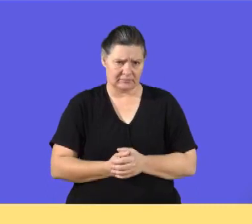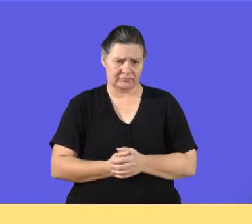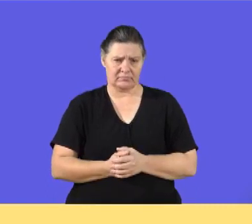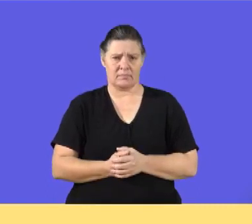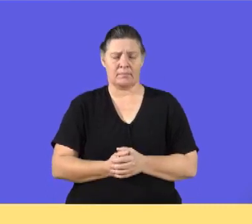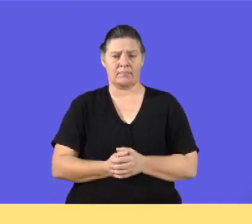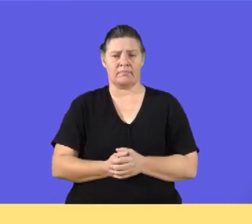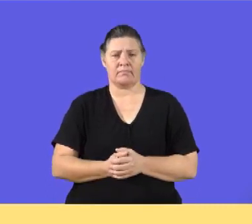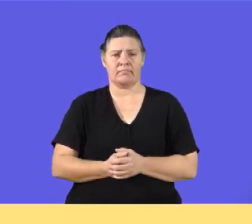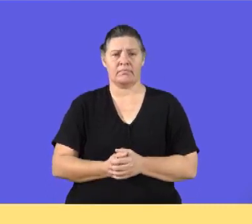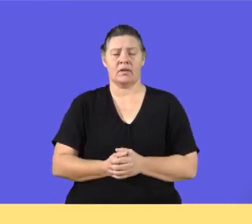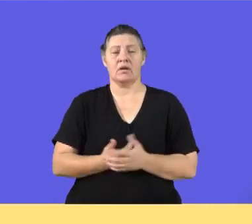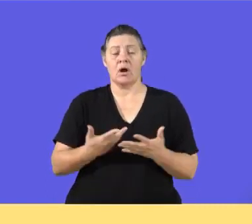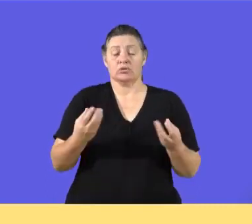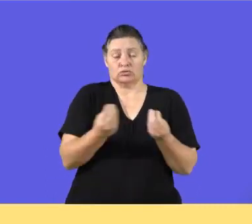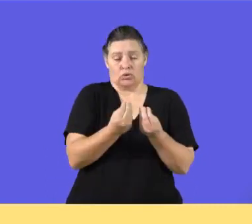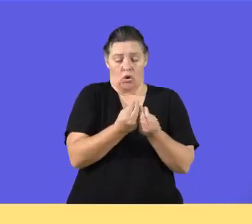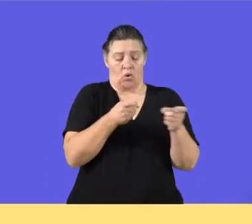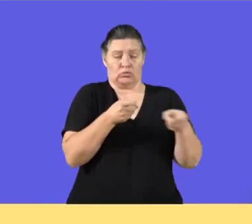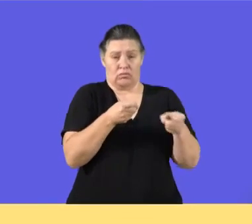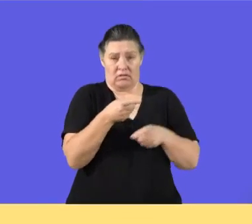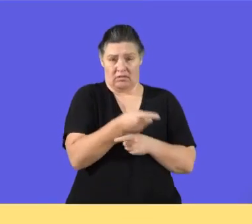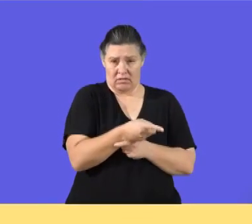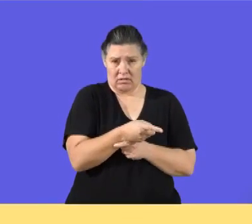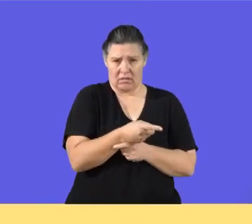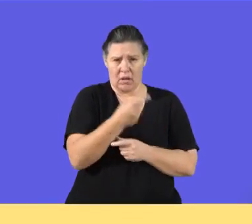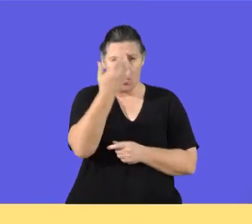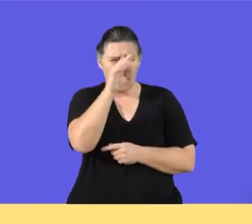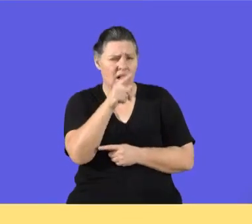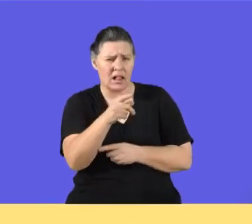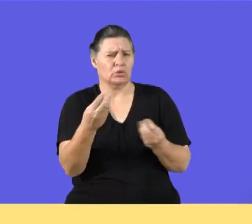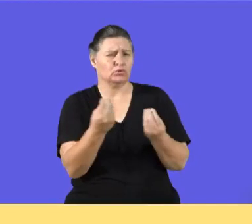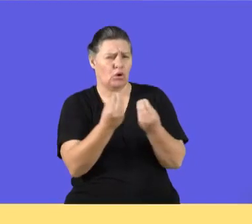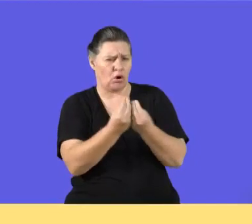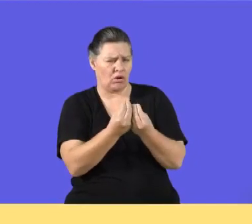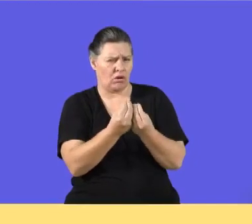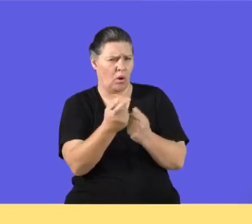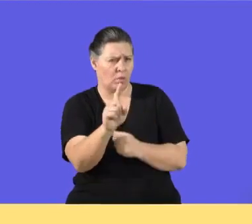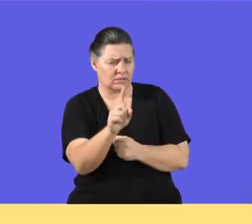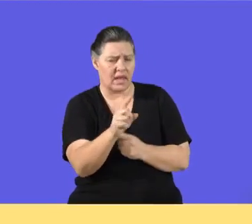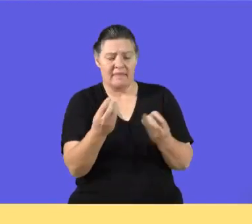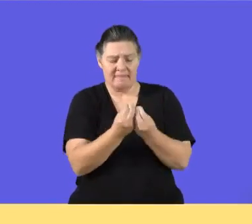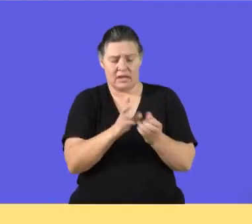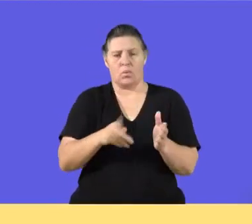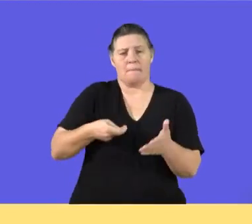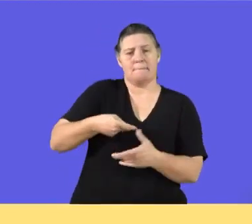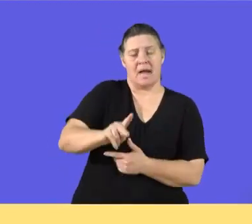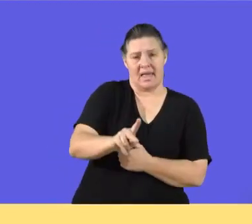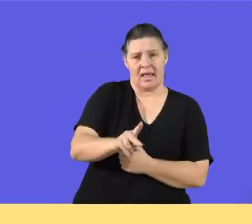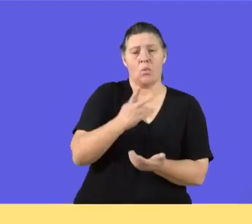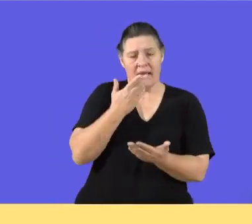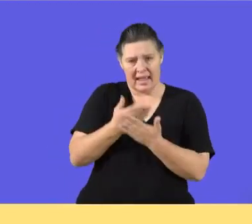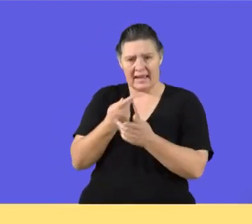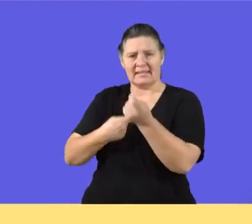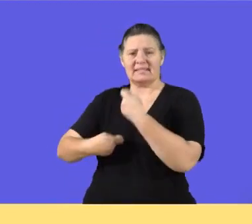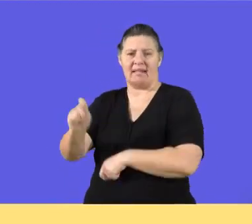control processes. Internal control processes. Stock control. You remember what is stock?